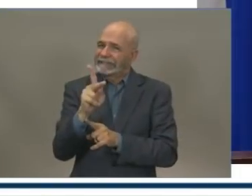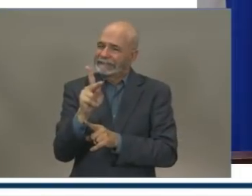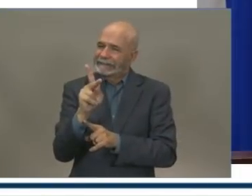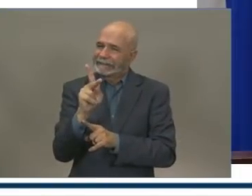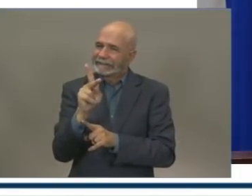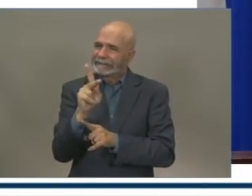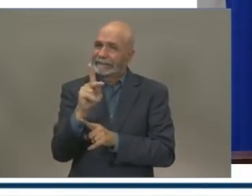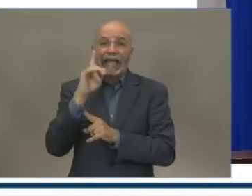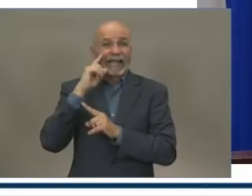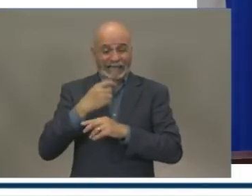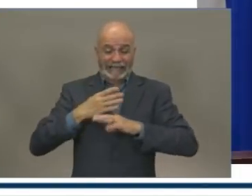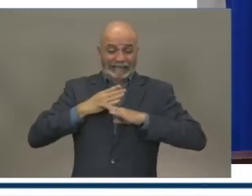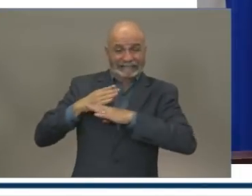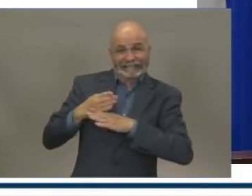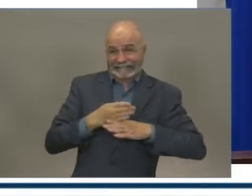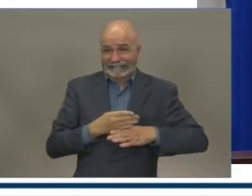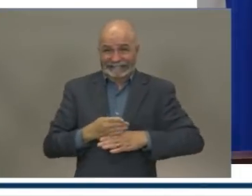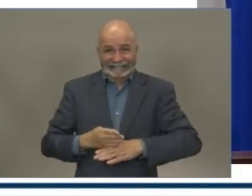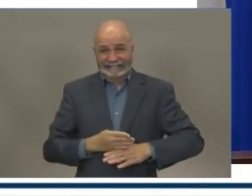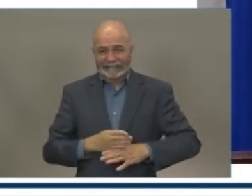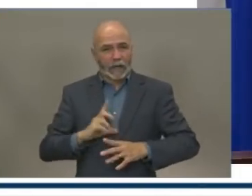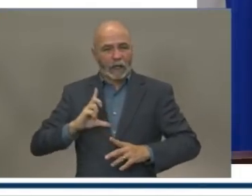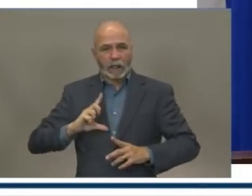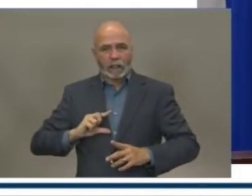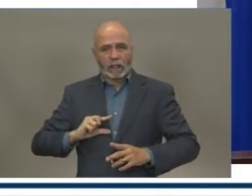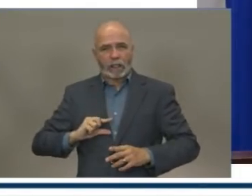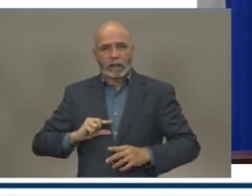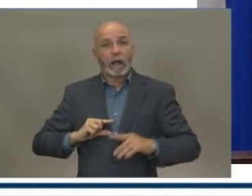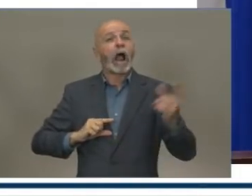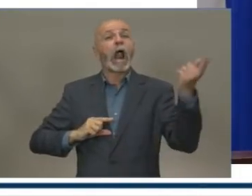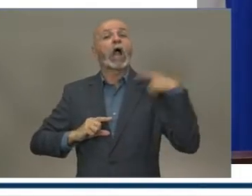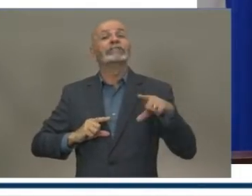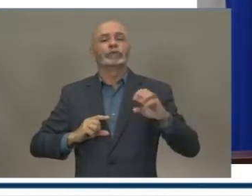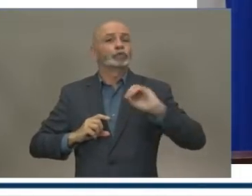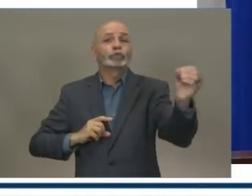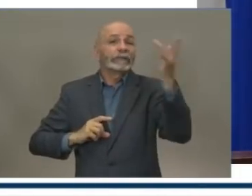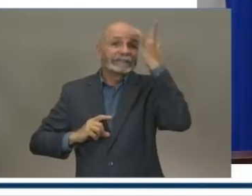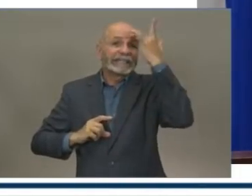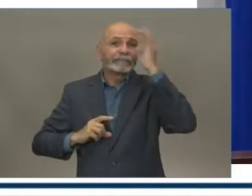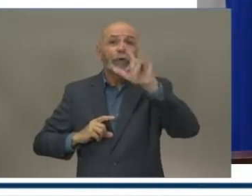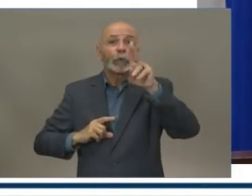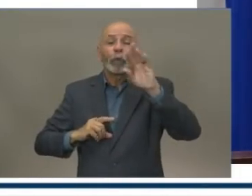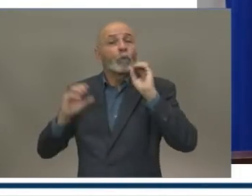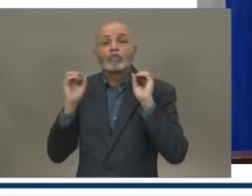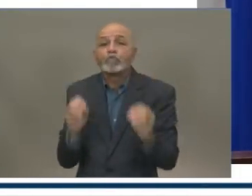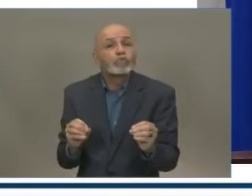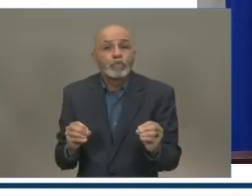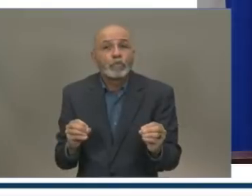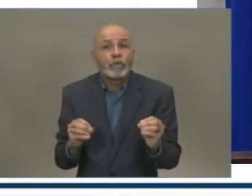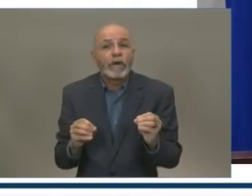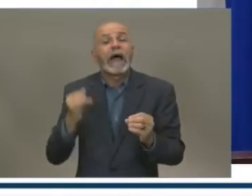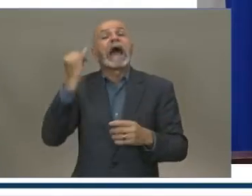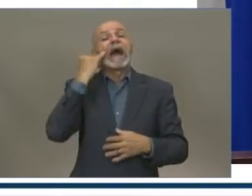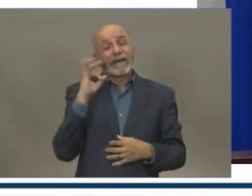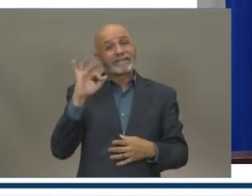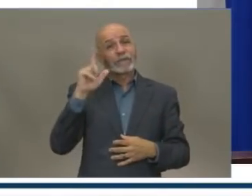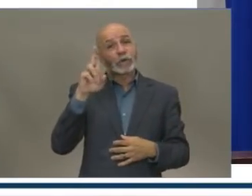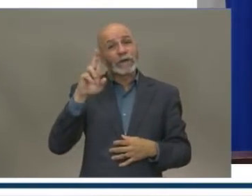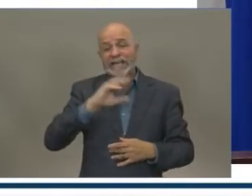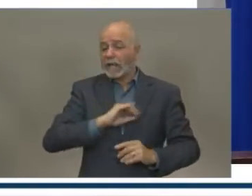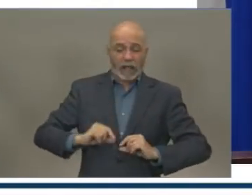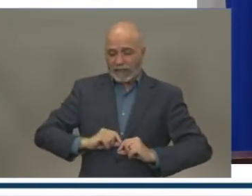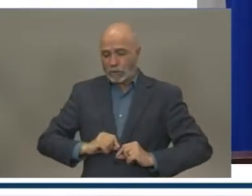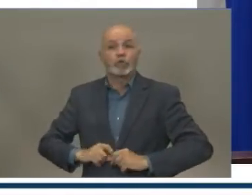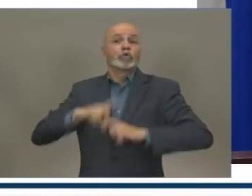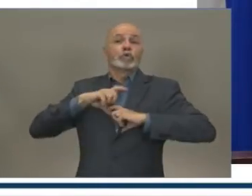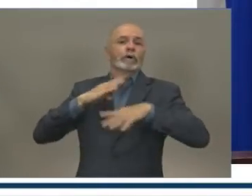our communities because we had no flu last year. So that's what our concern is, and it makes it even more important that people get their flu